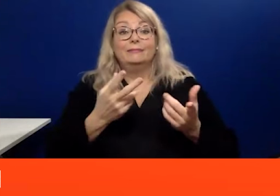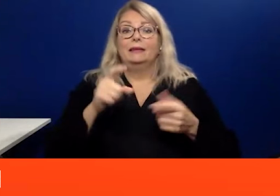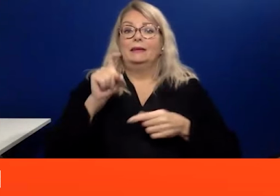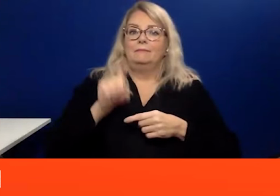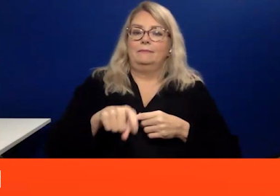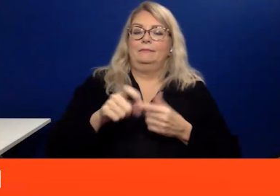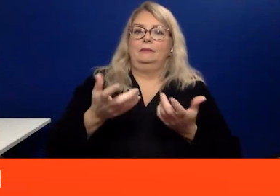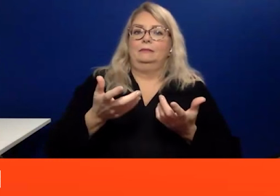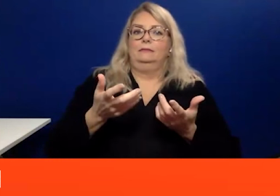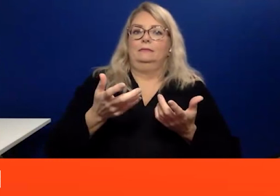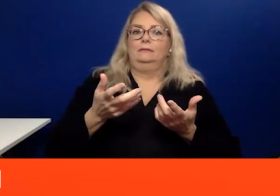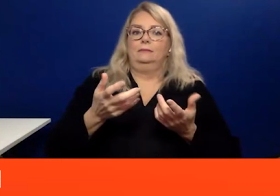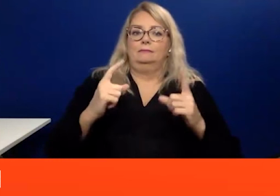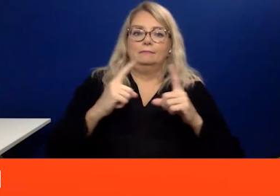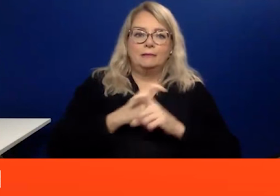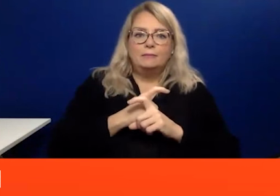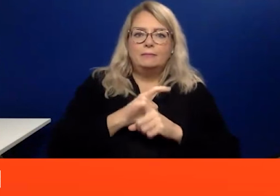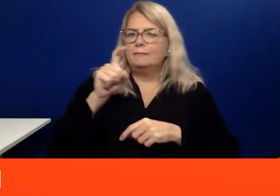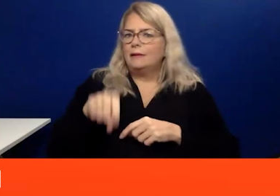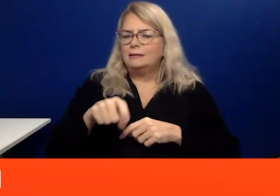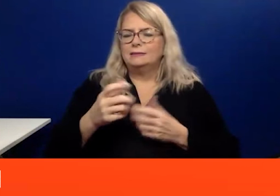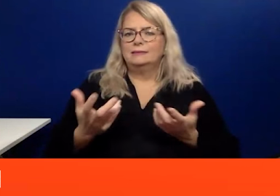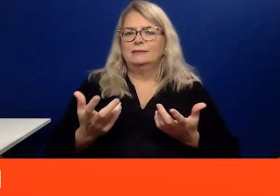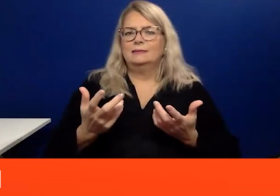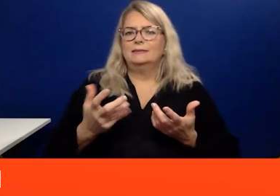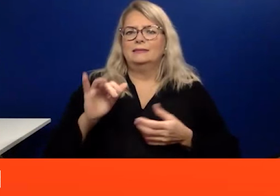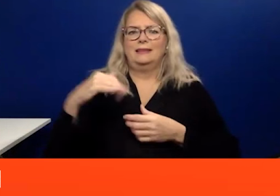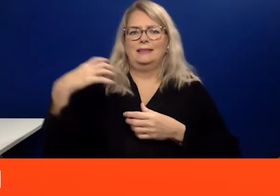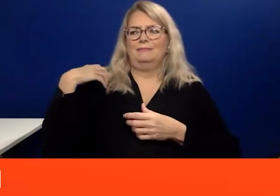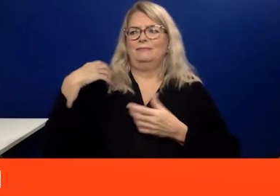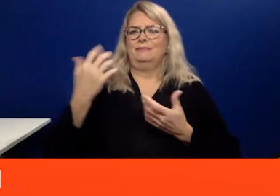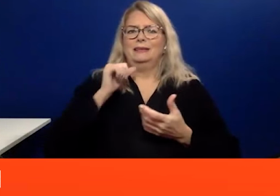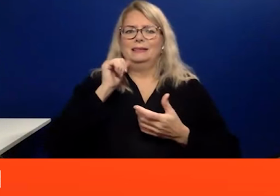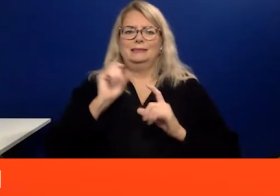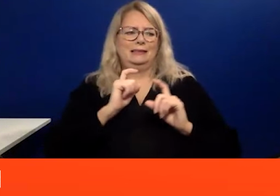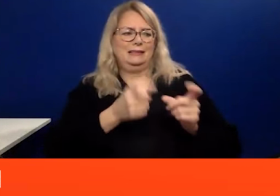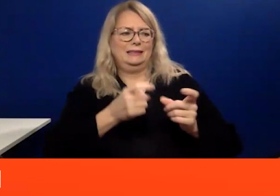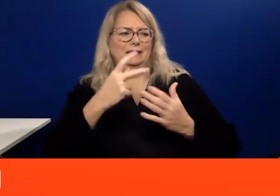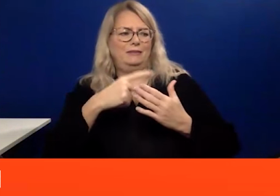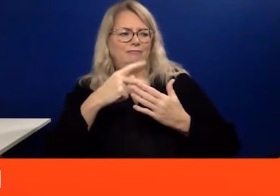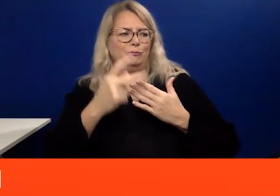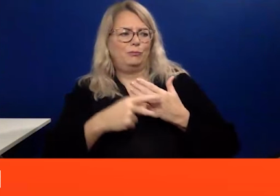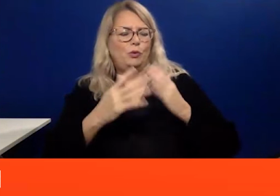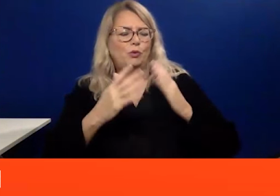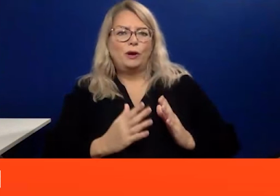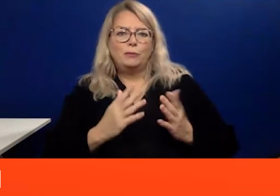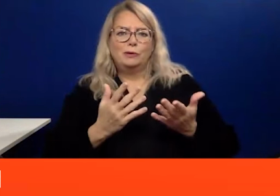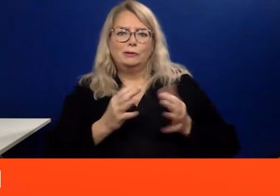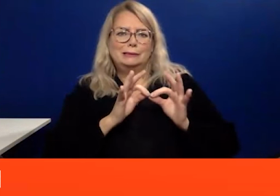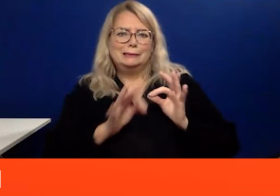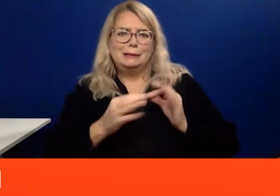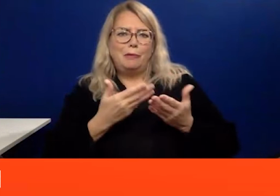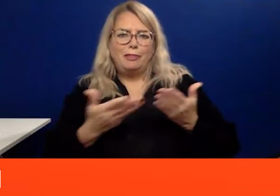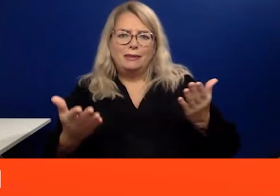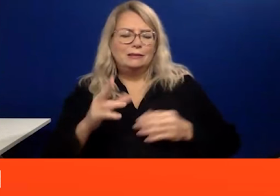world, right? So that employer is not going to give that programmer something simple to start with. They're going to have